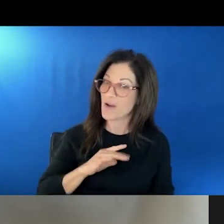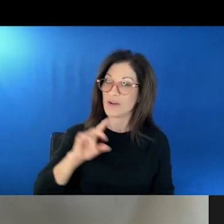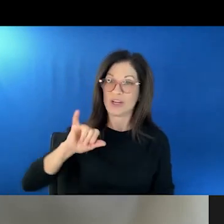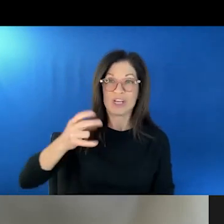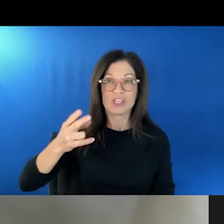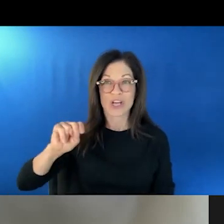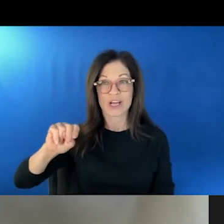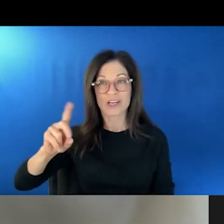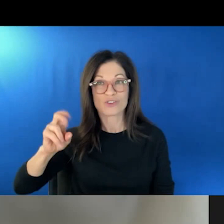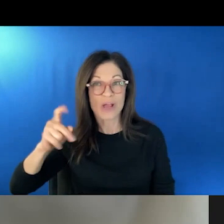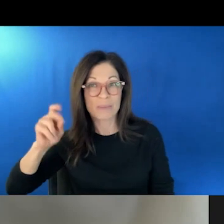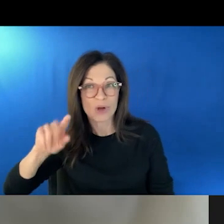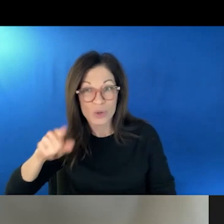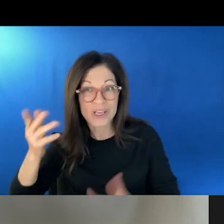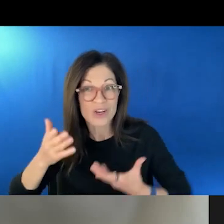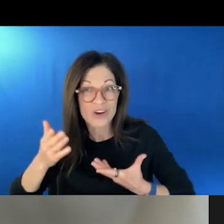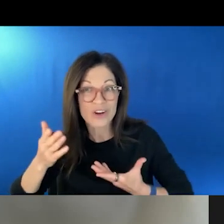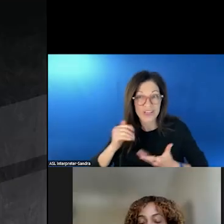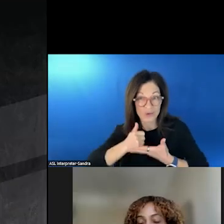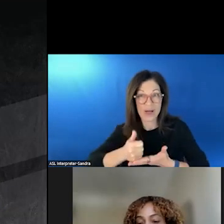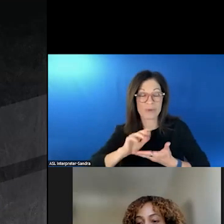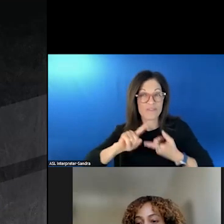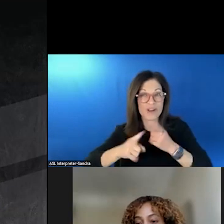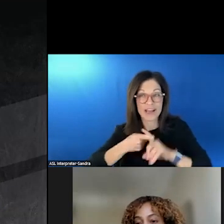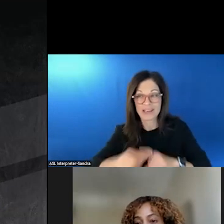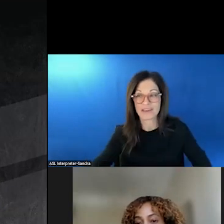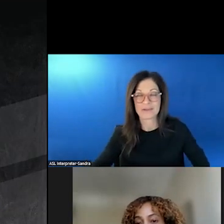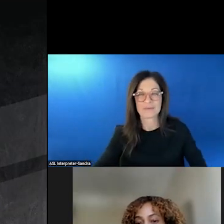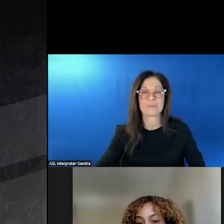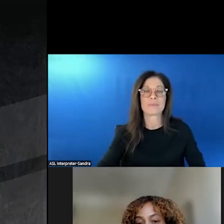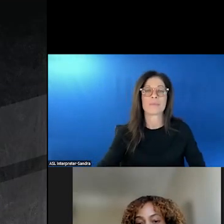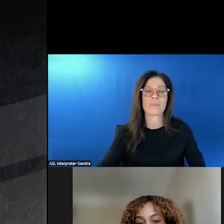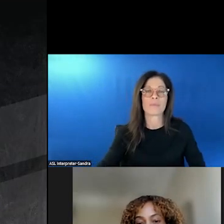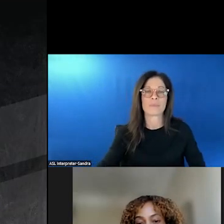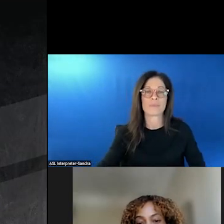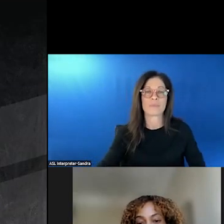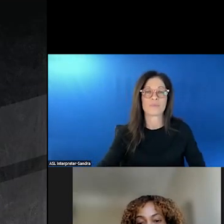here? Can you help your friend out?